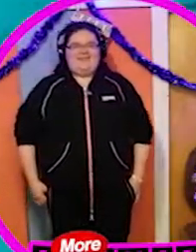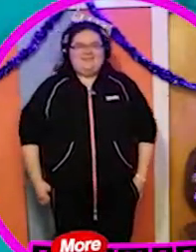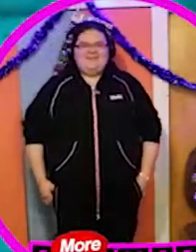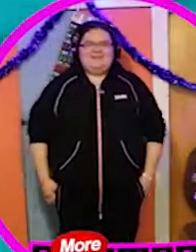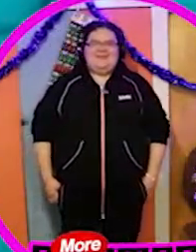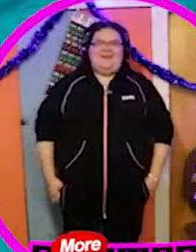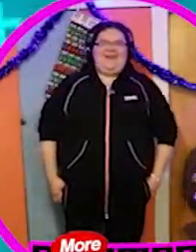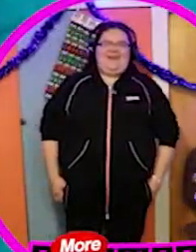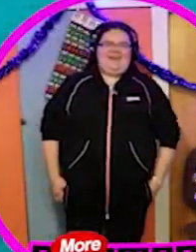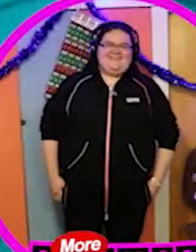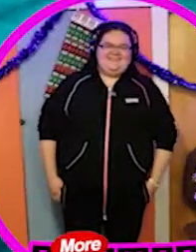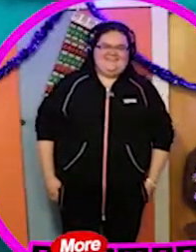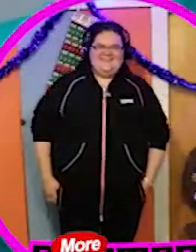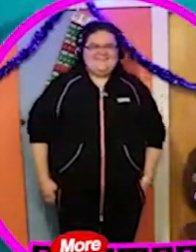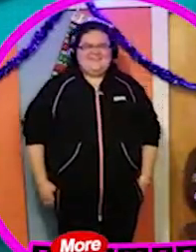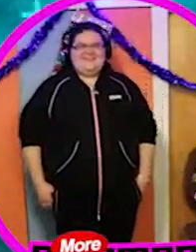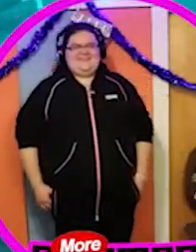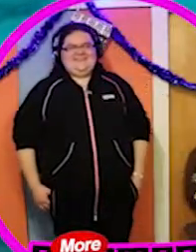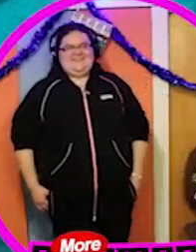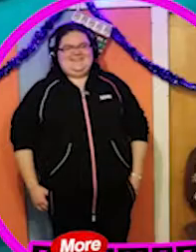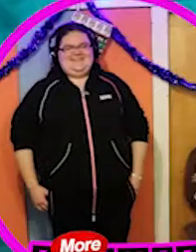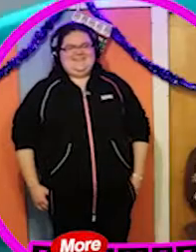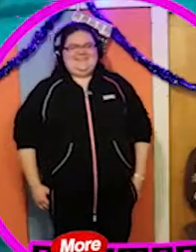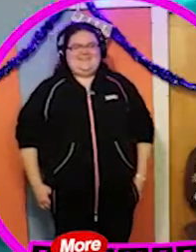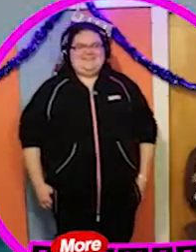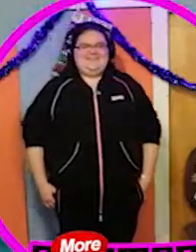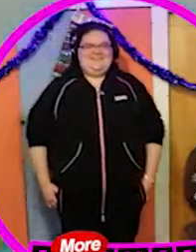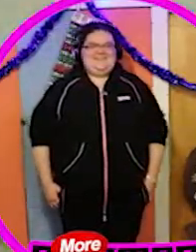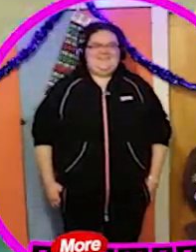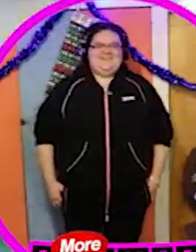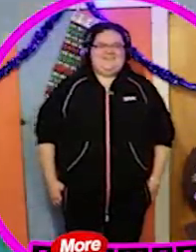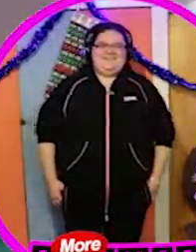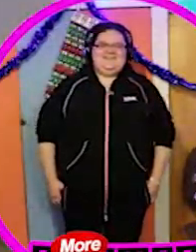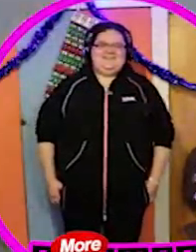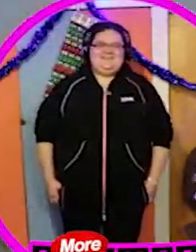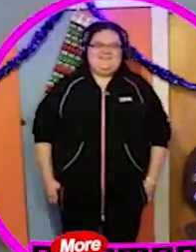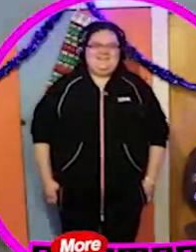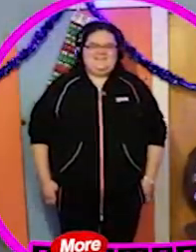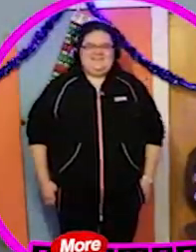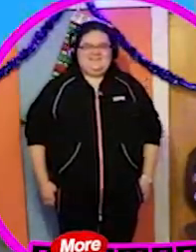on. I'm sorry. Fucking. Who's this? Killed.